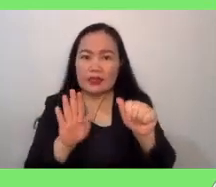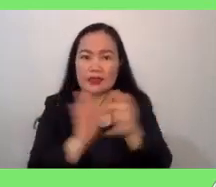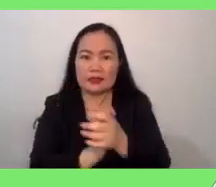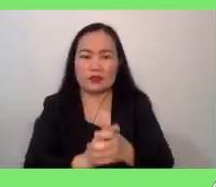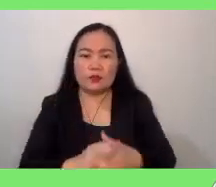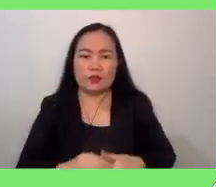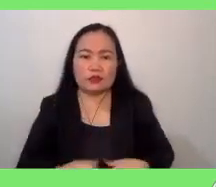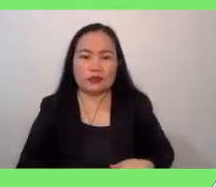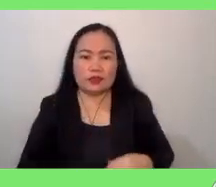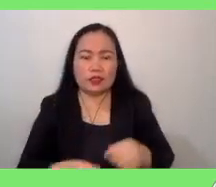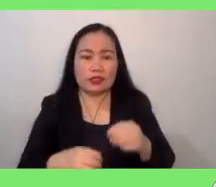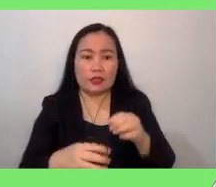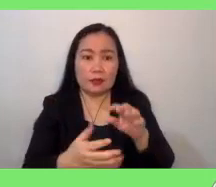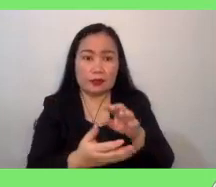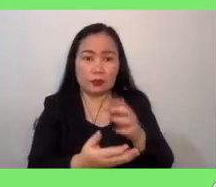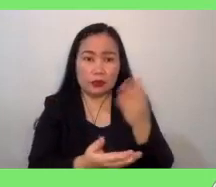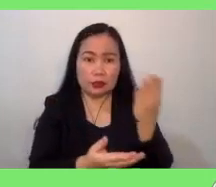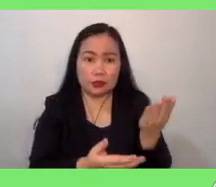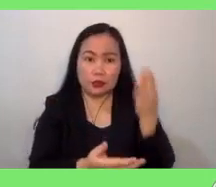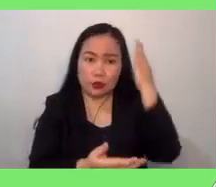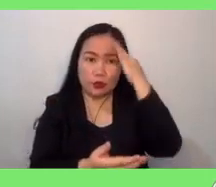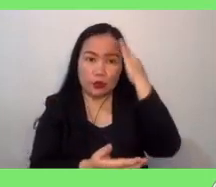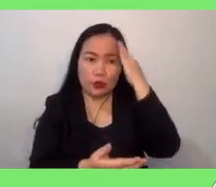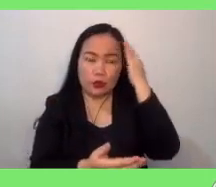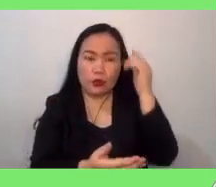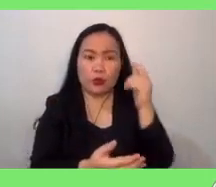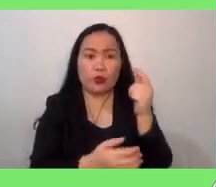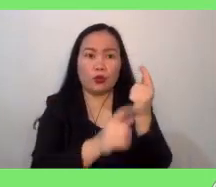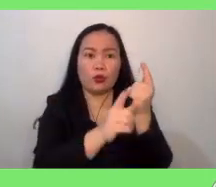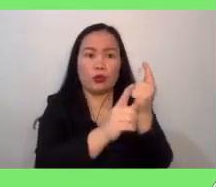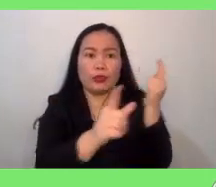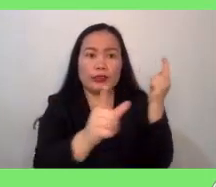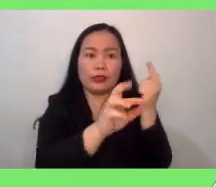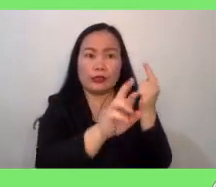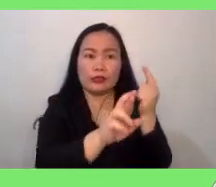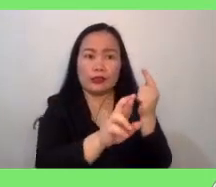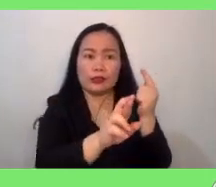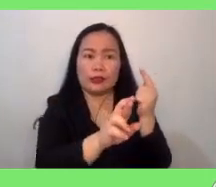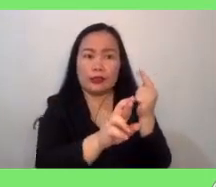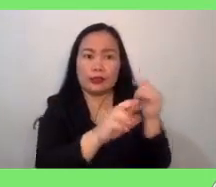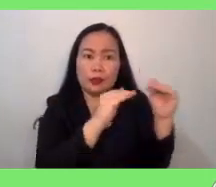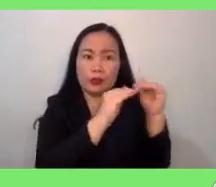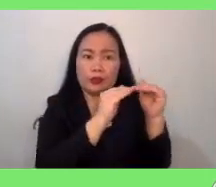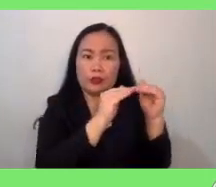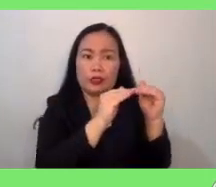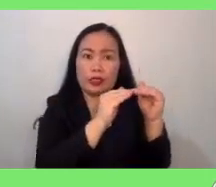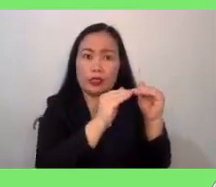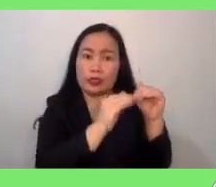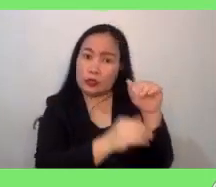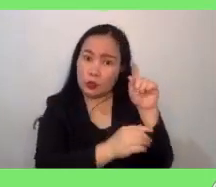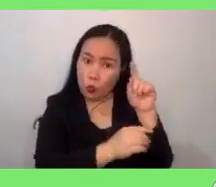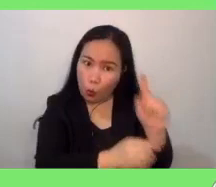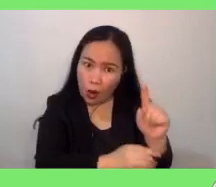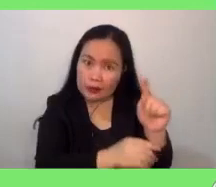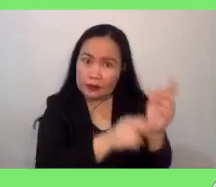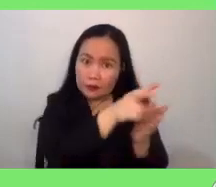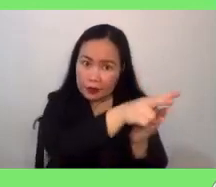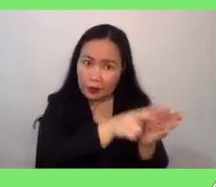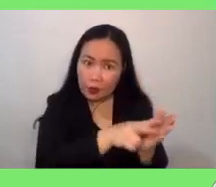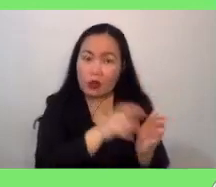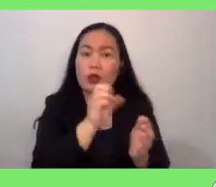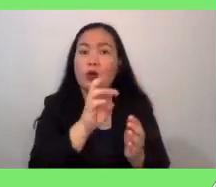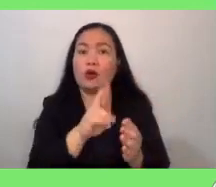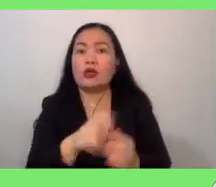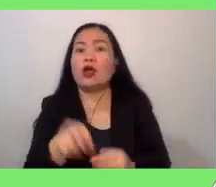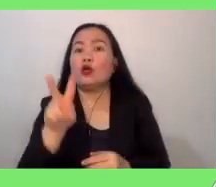po ang pagkakaiba. So, dapat alam po natin yung linear equation, kung linear equation ba siya in one